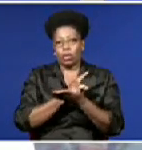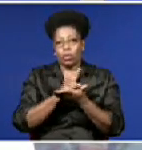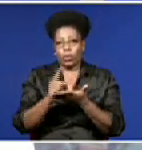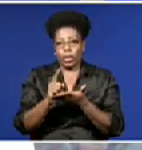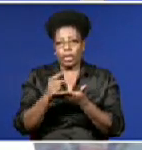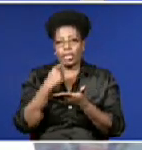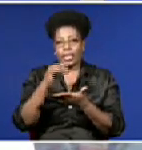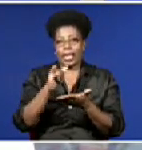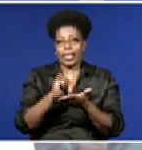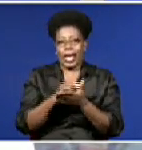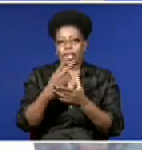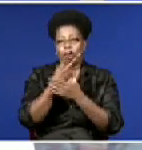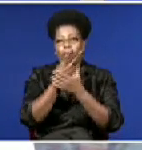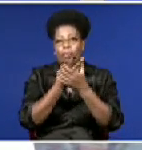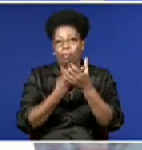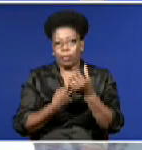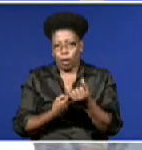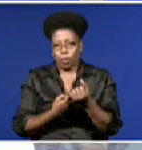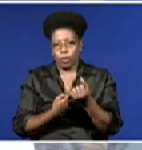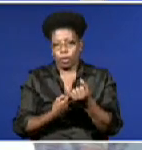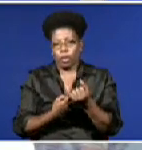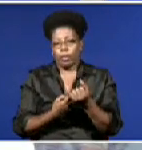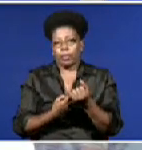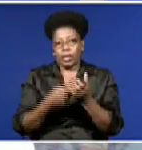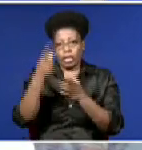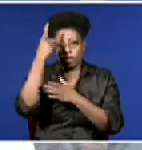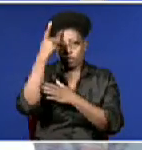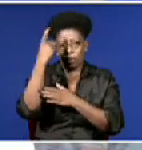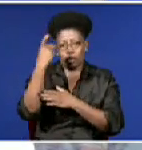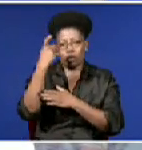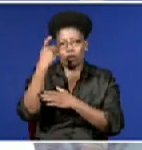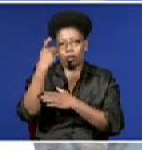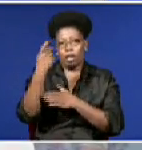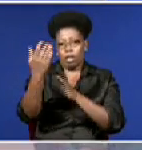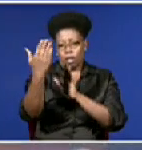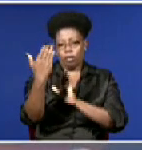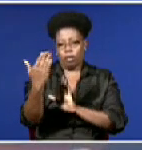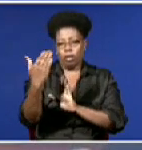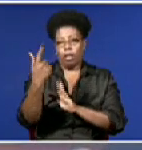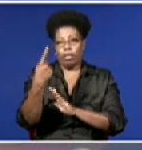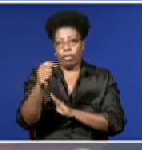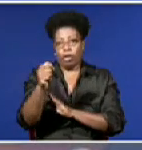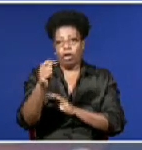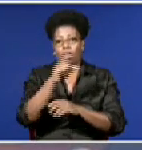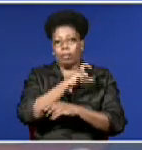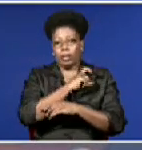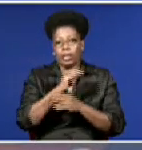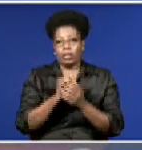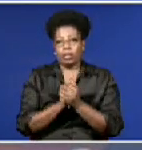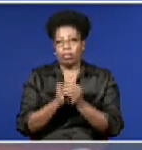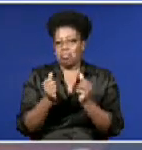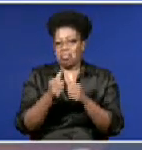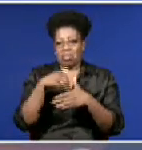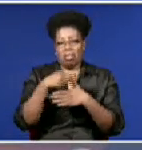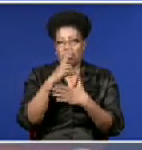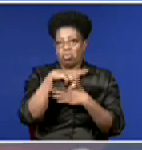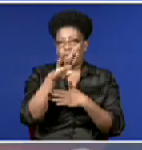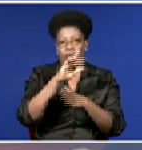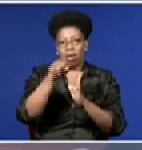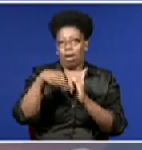He noted that in both instances, the suspects confronted the police. In the space of 24 hours, there were two persons who